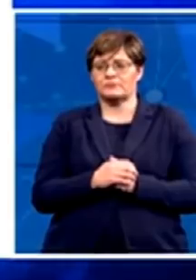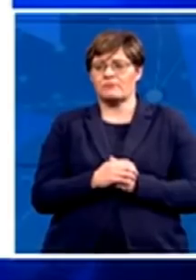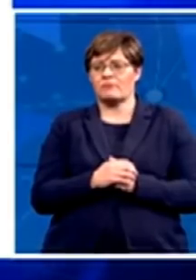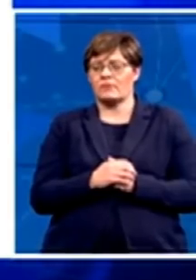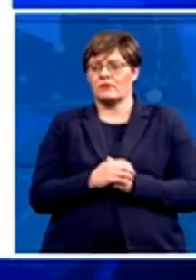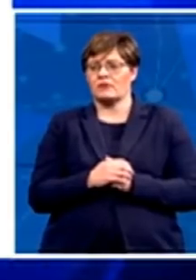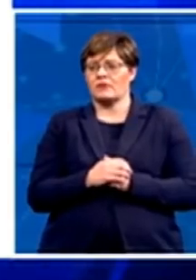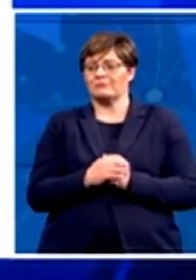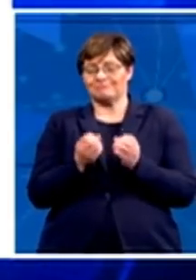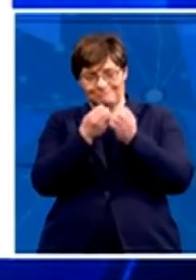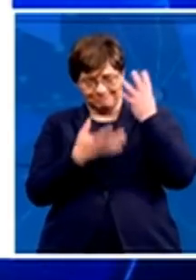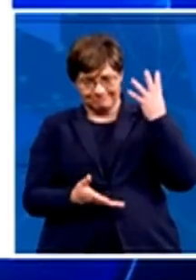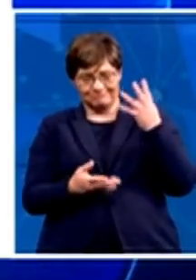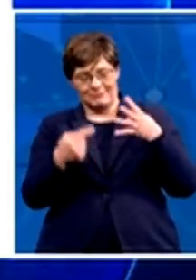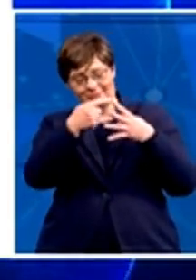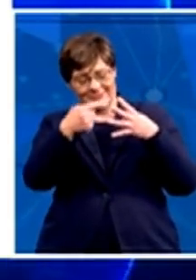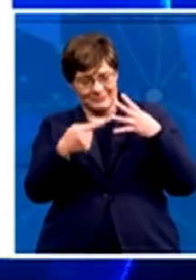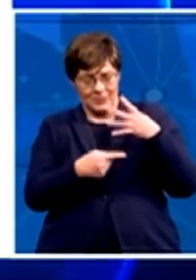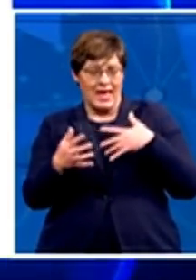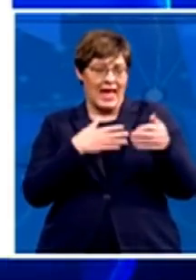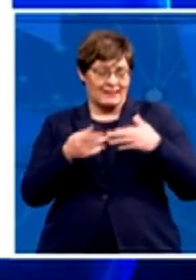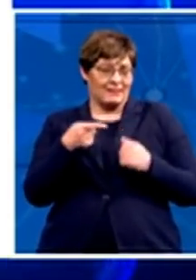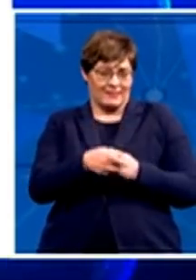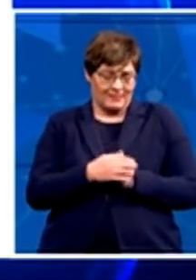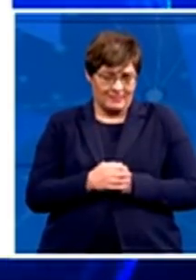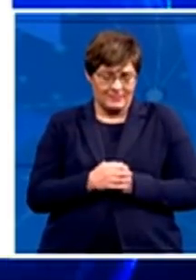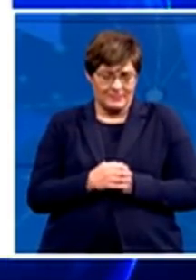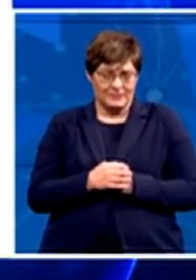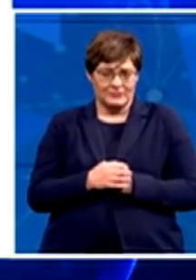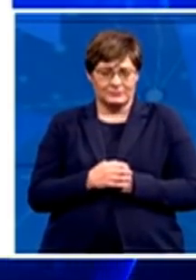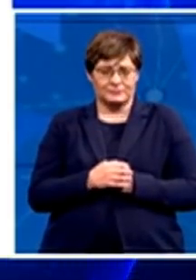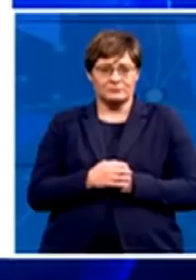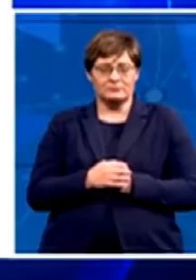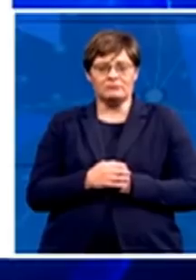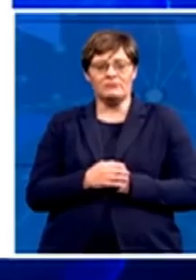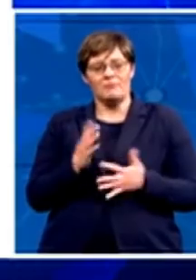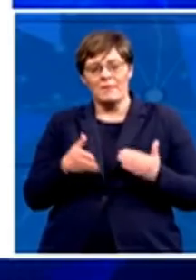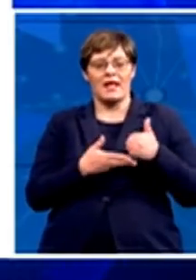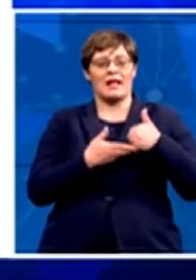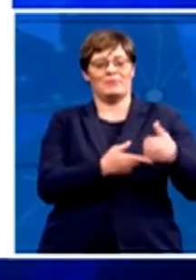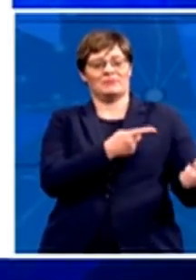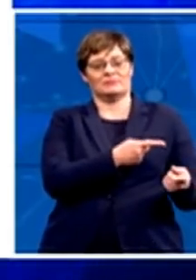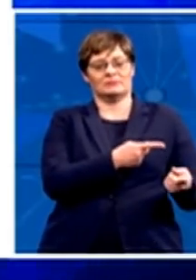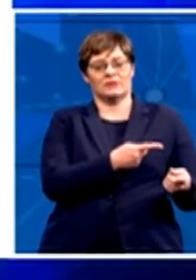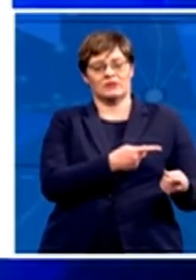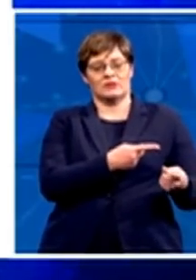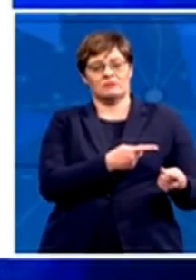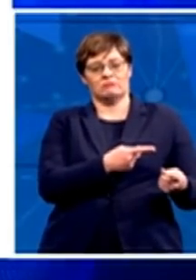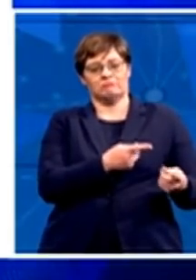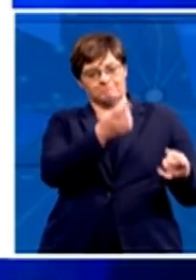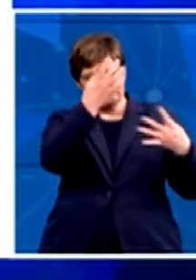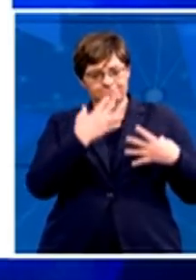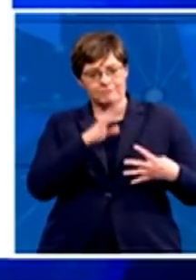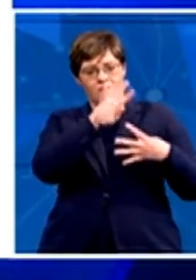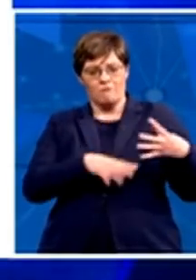being dealt with, and that may assist the committee in informing which format it chooses to follow.